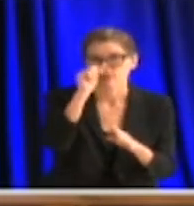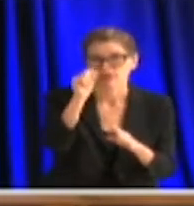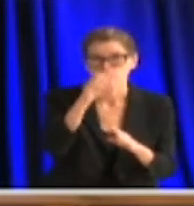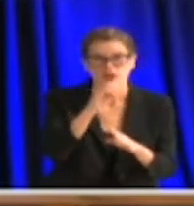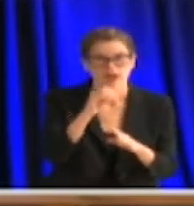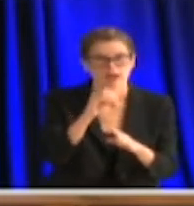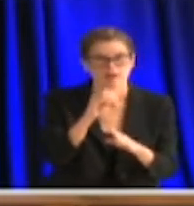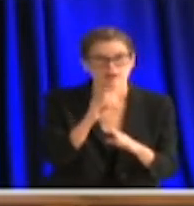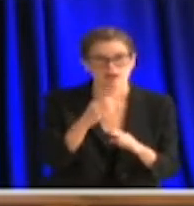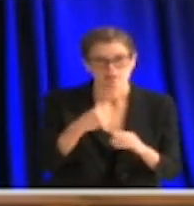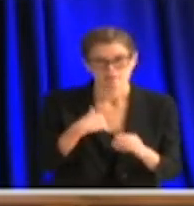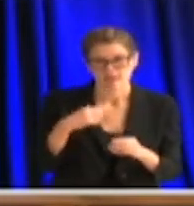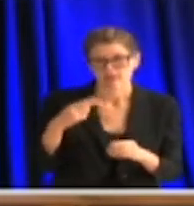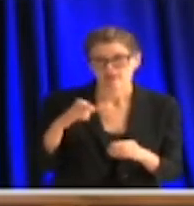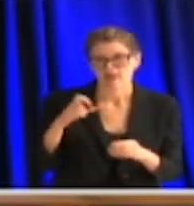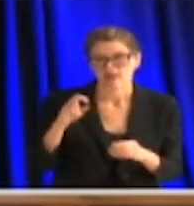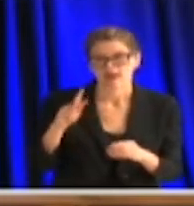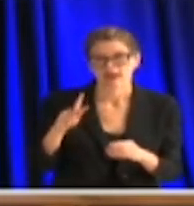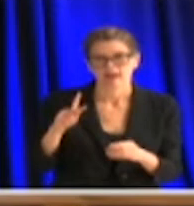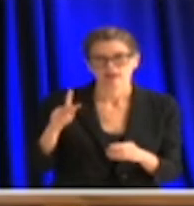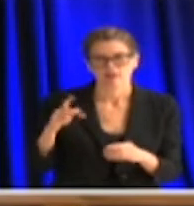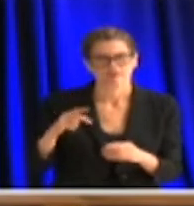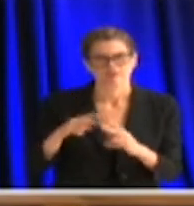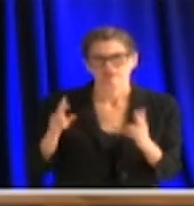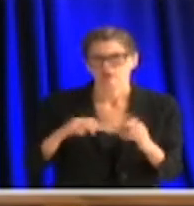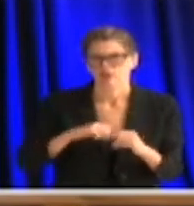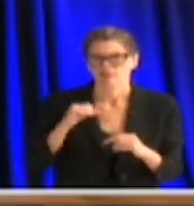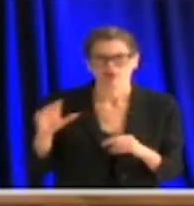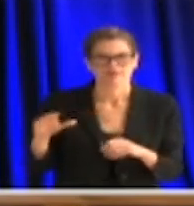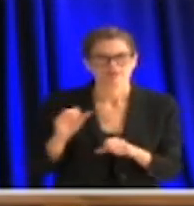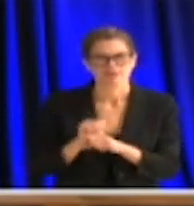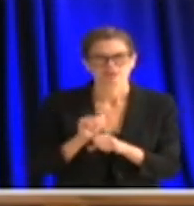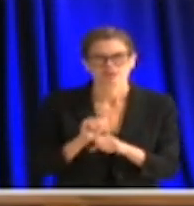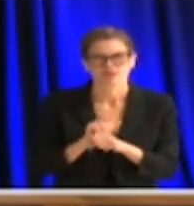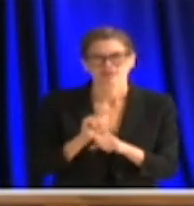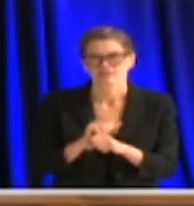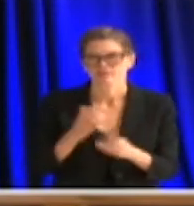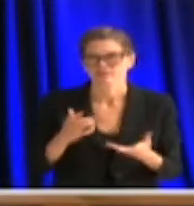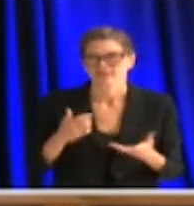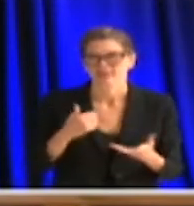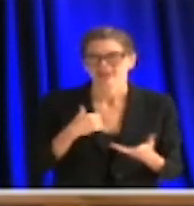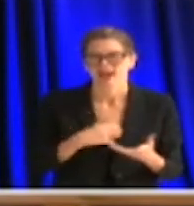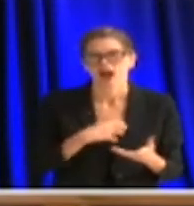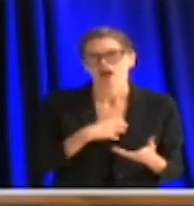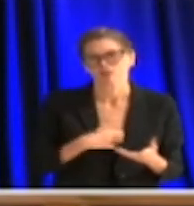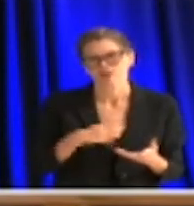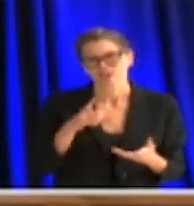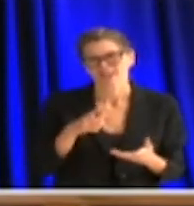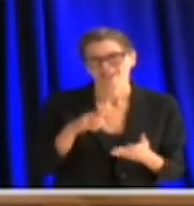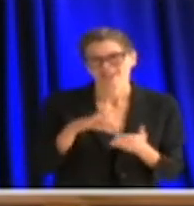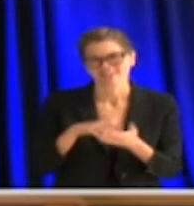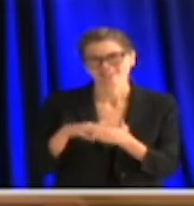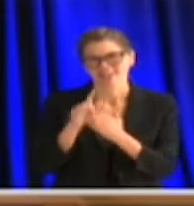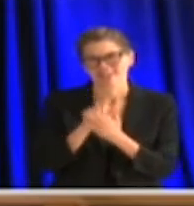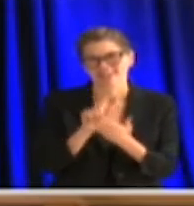of him for this wonderful milestone that he has accomplished. Although I wish he had gone into law, I